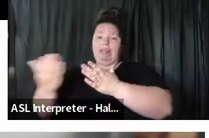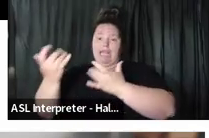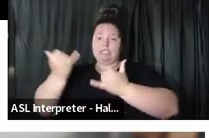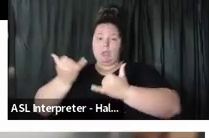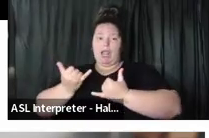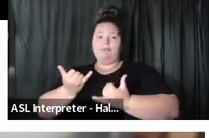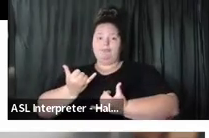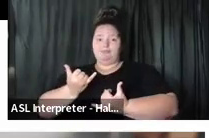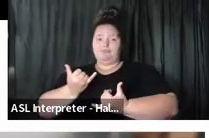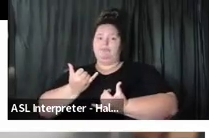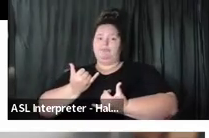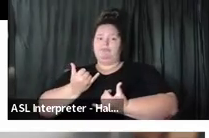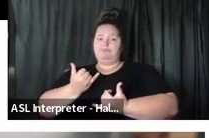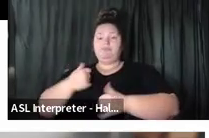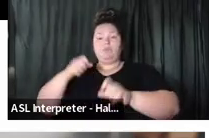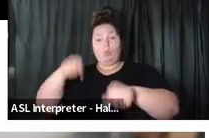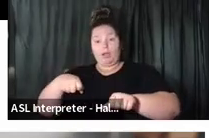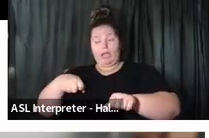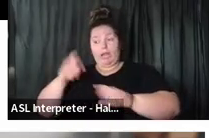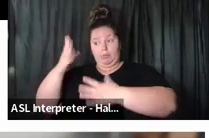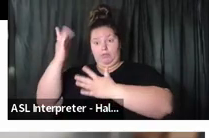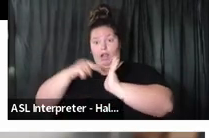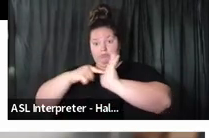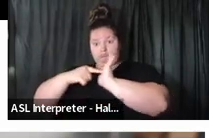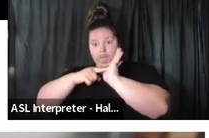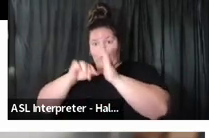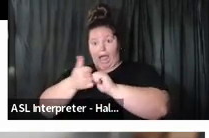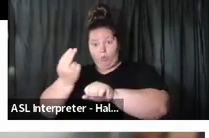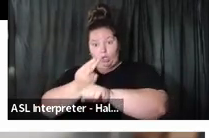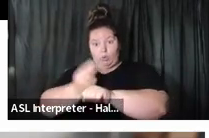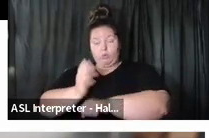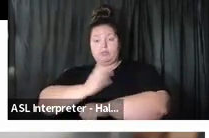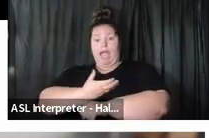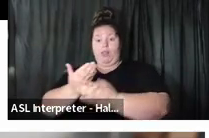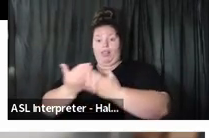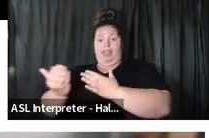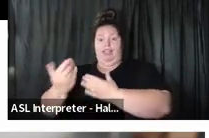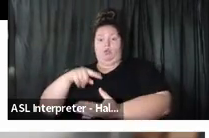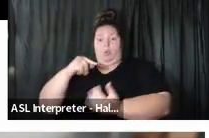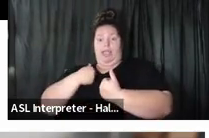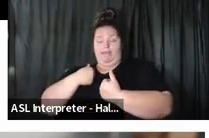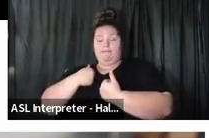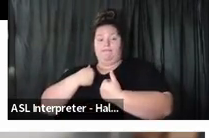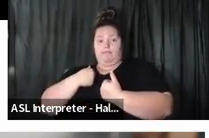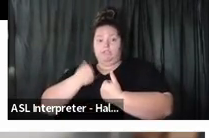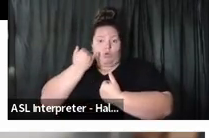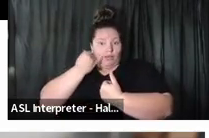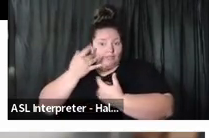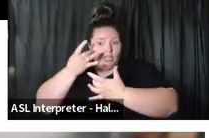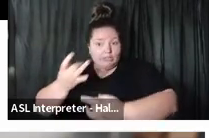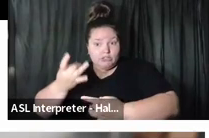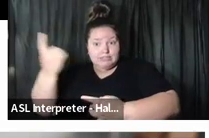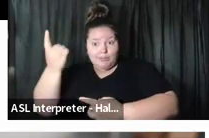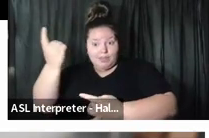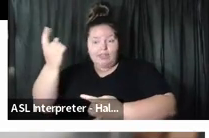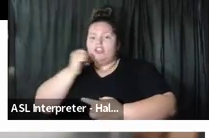and we can provide demonstration on how to use the items that we have in our inventory. So if you're interested in something, but you're